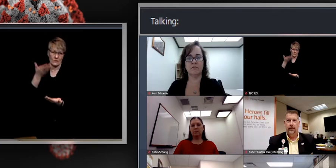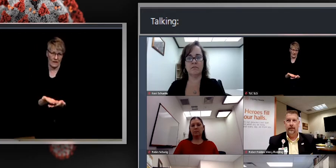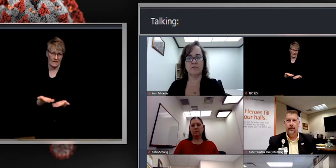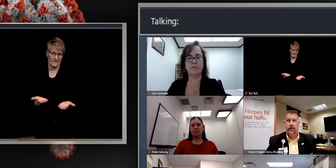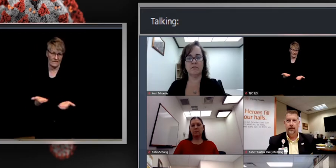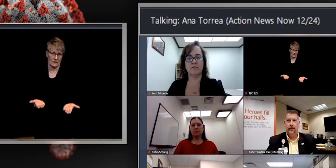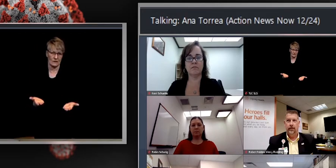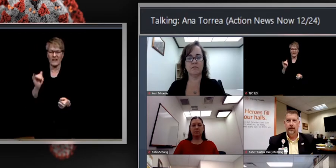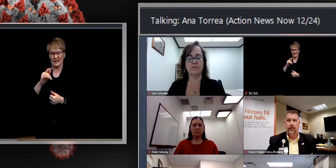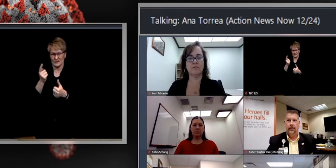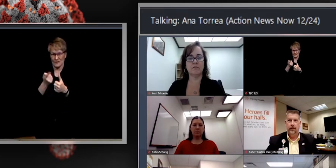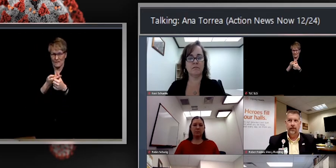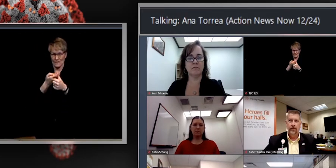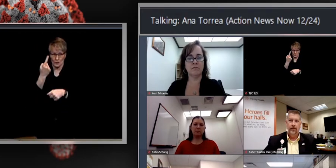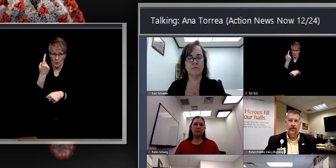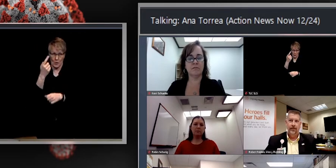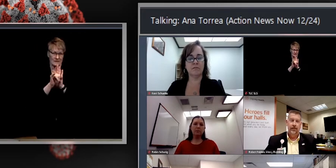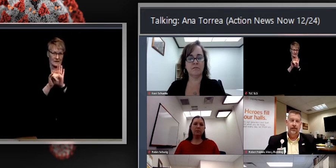Thank you.